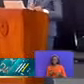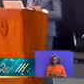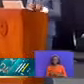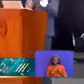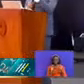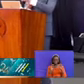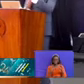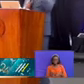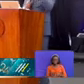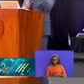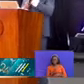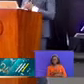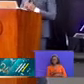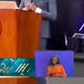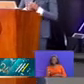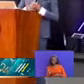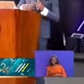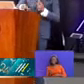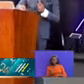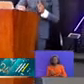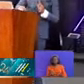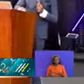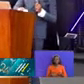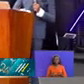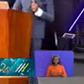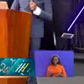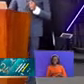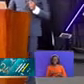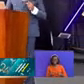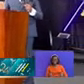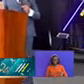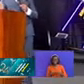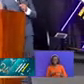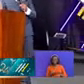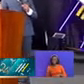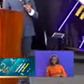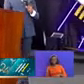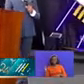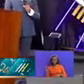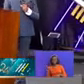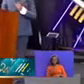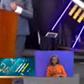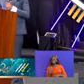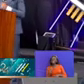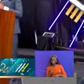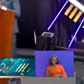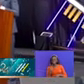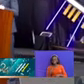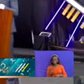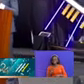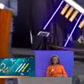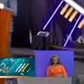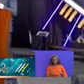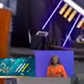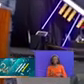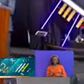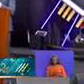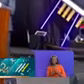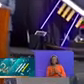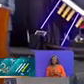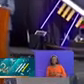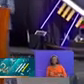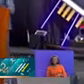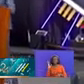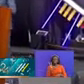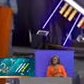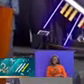fathers and what they have they never prayed for they just walked with God and fulfilled Matthew 6 these things